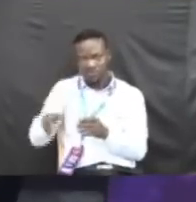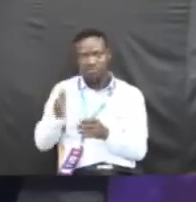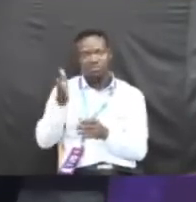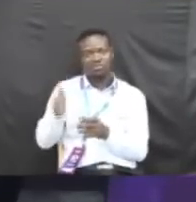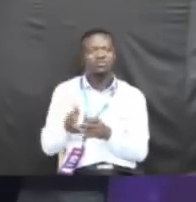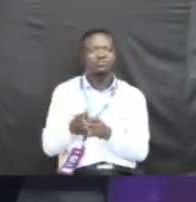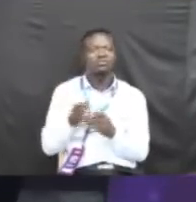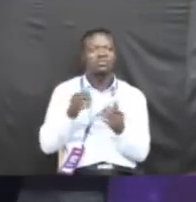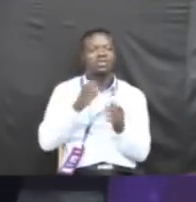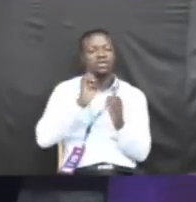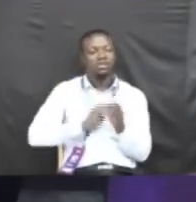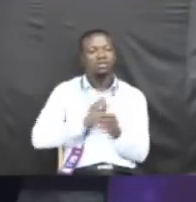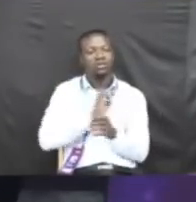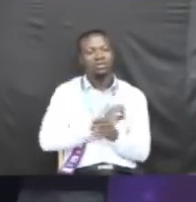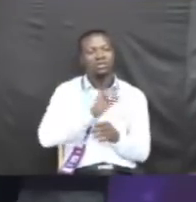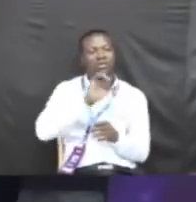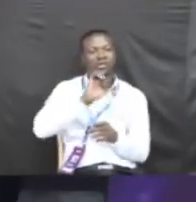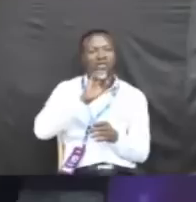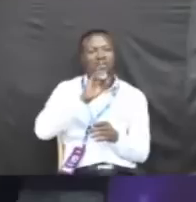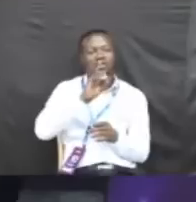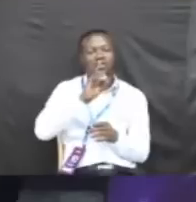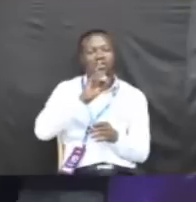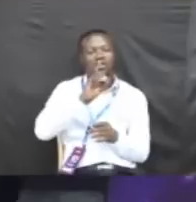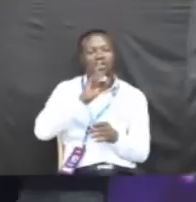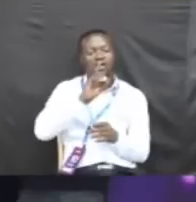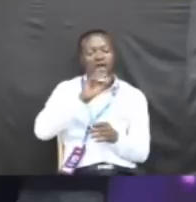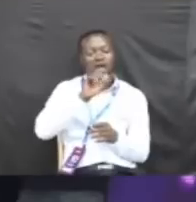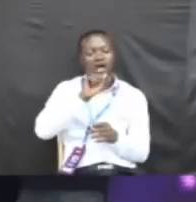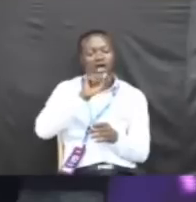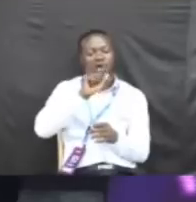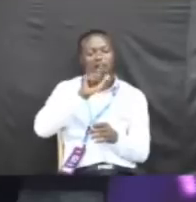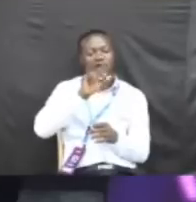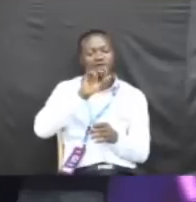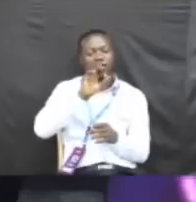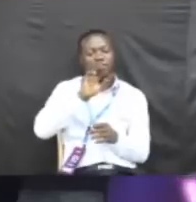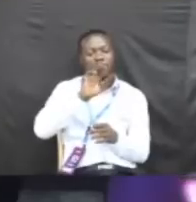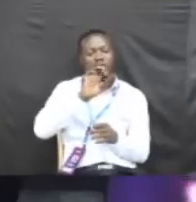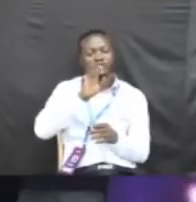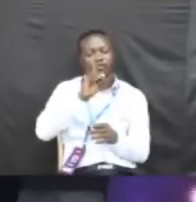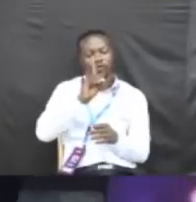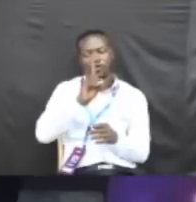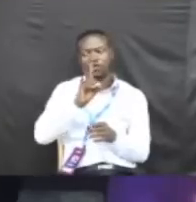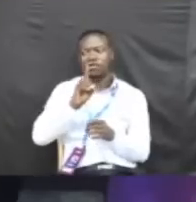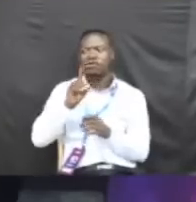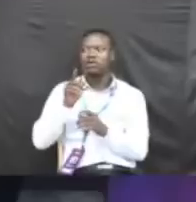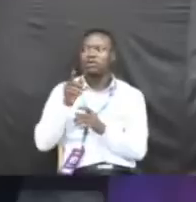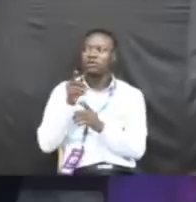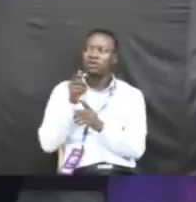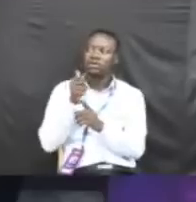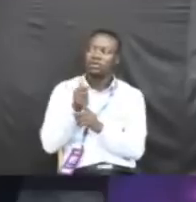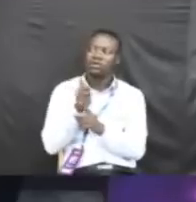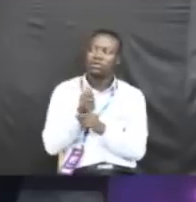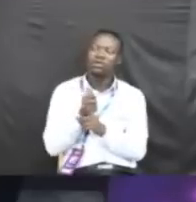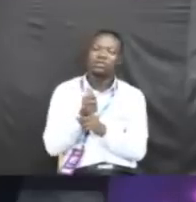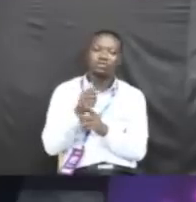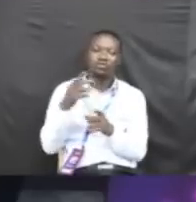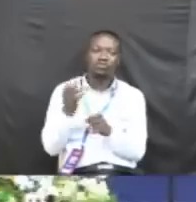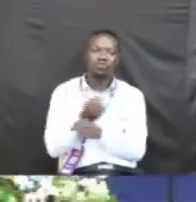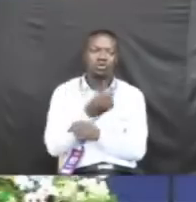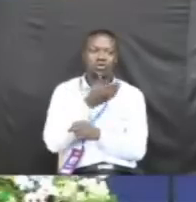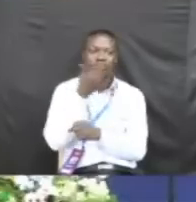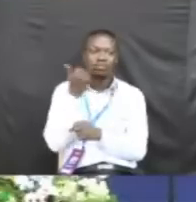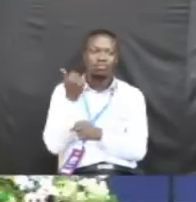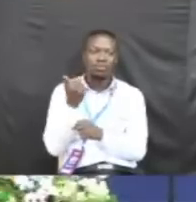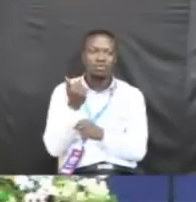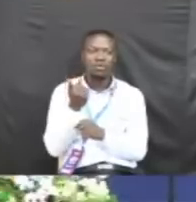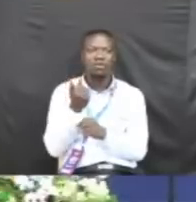Elder Alfred George EJum, CEU of Gson Manufacturing Company, PRWC West Hills, won the best